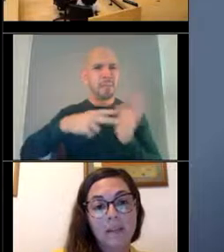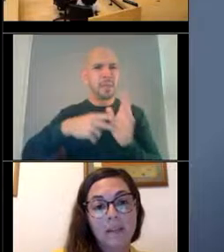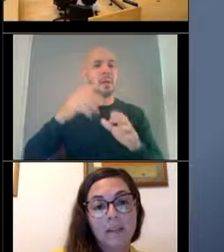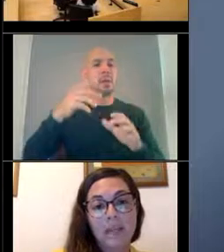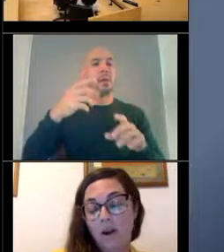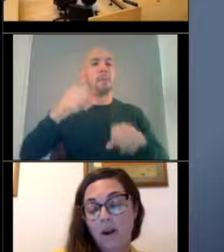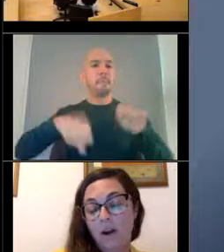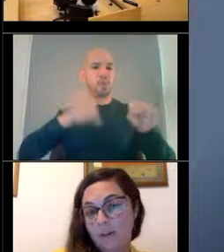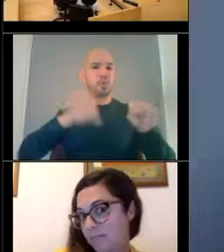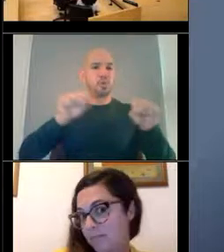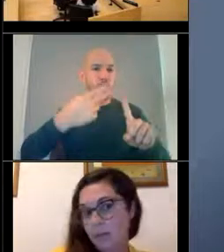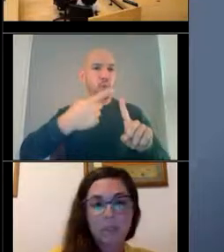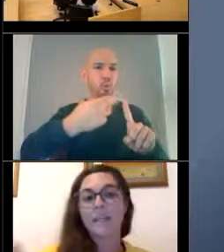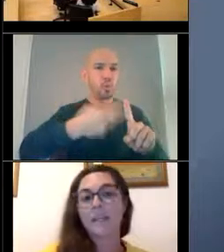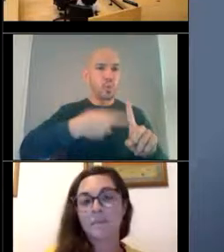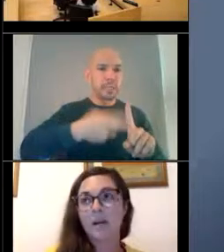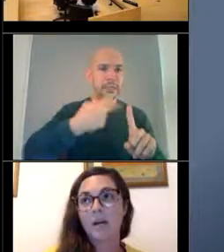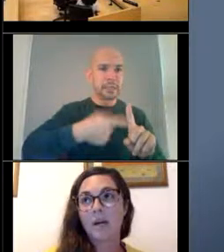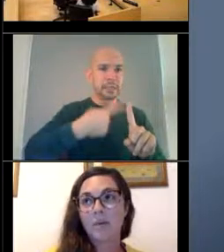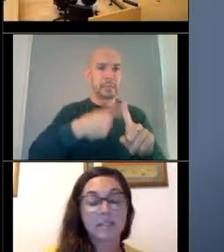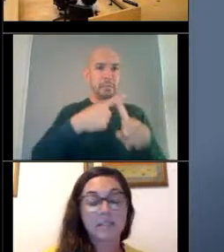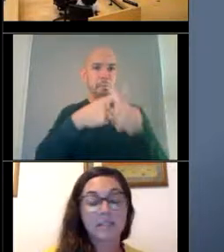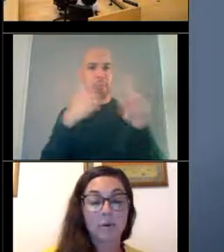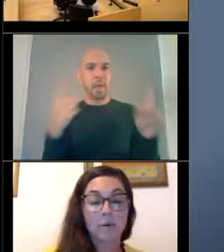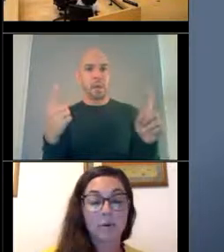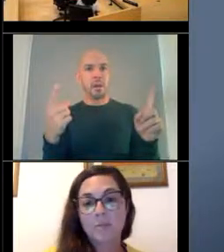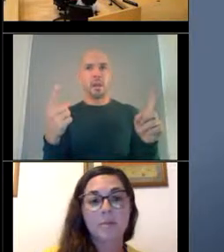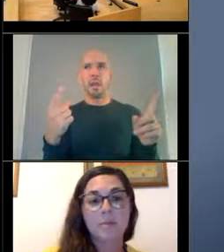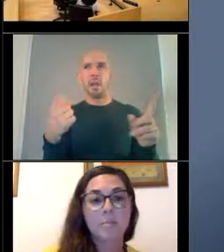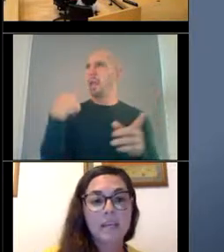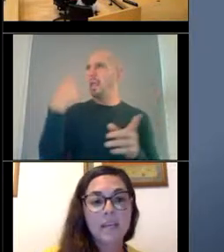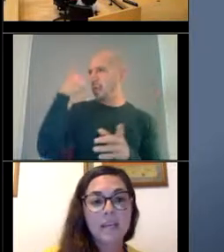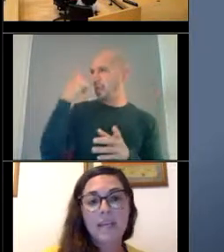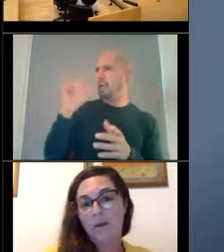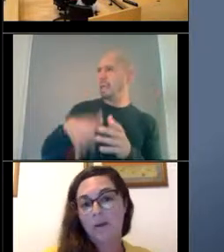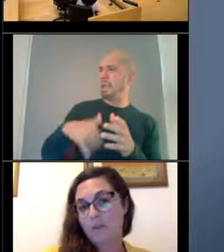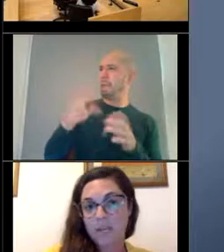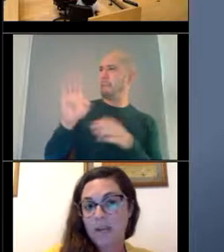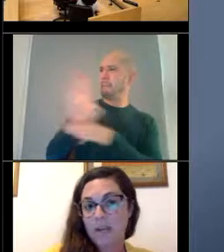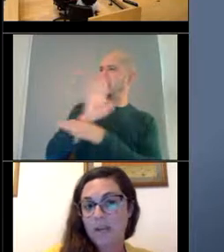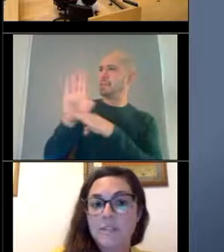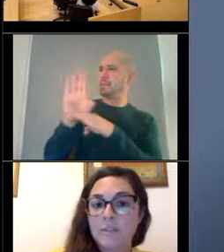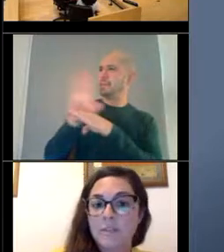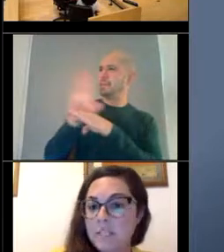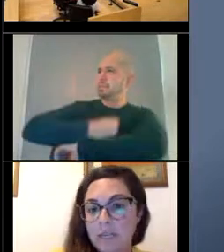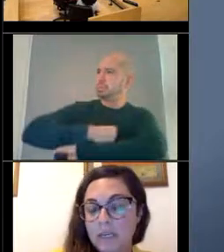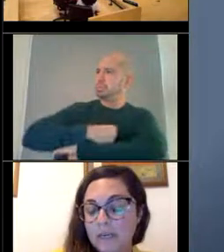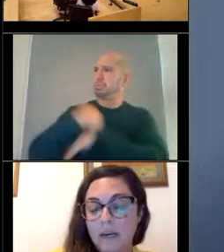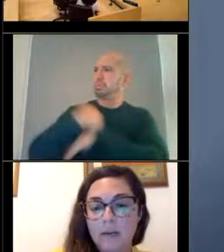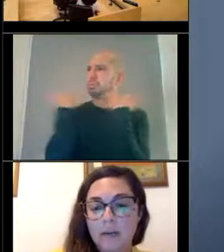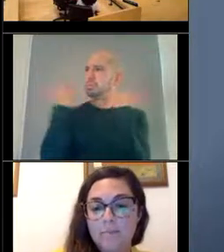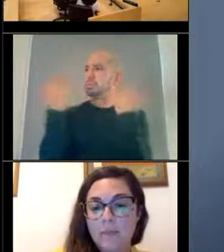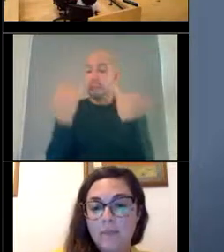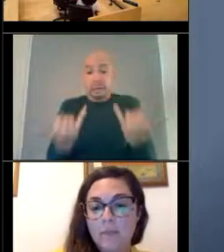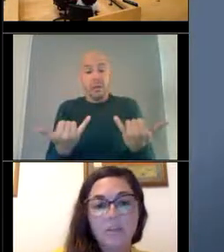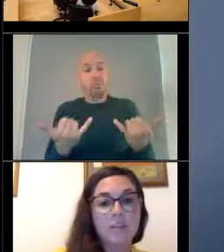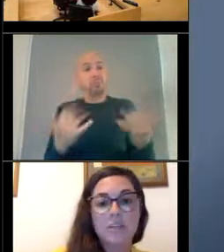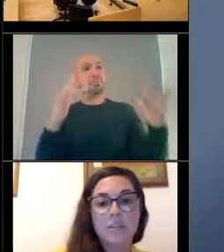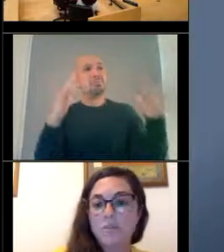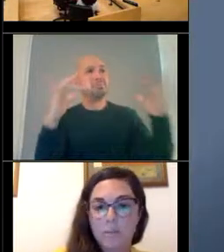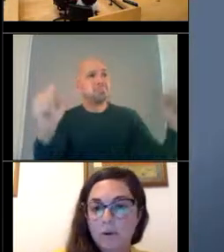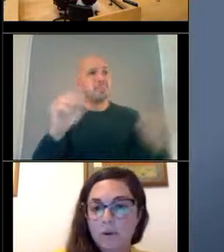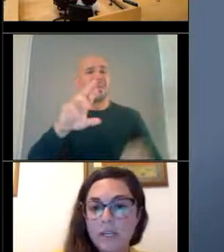but they are completely i guess they were bankrupt or something and now they're just kind of left in richmond um